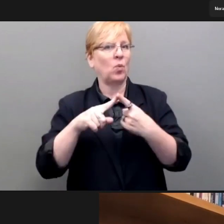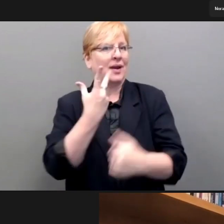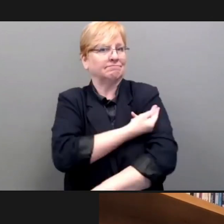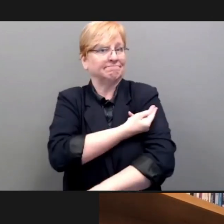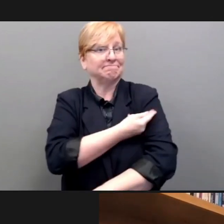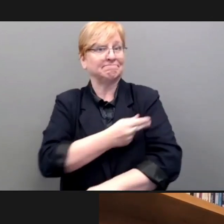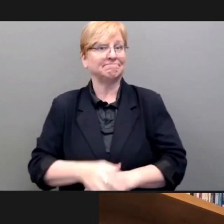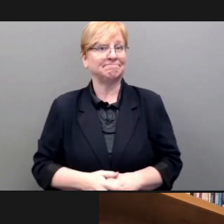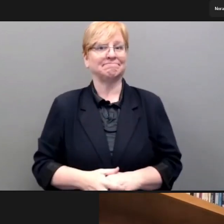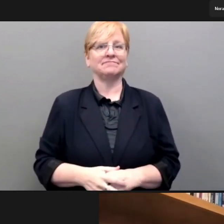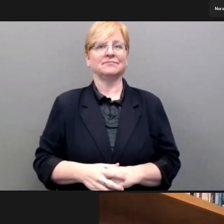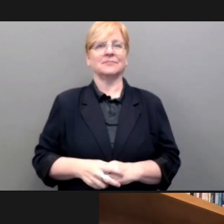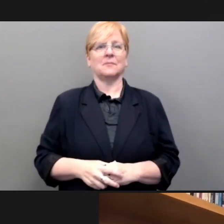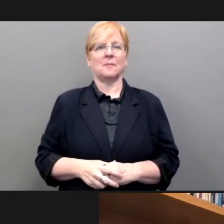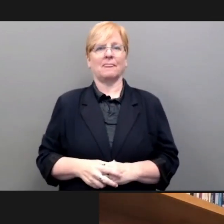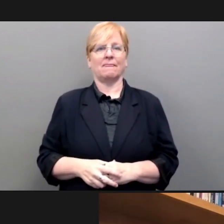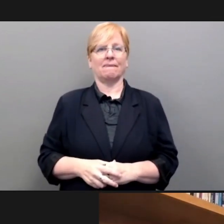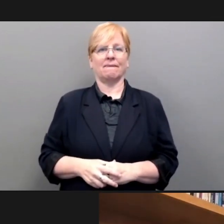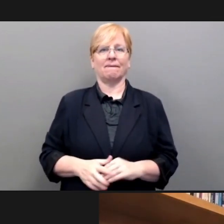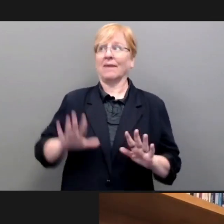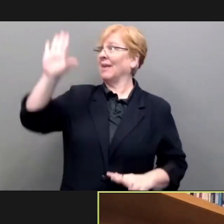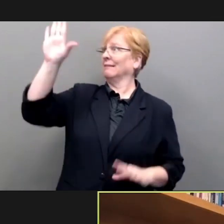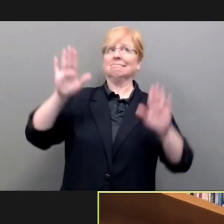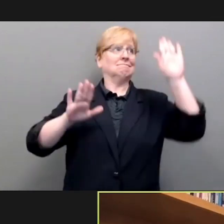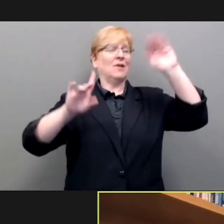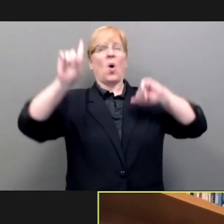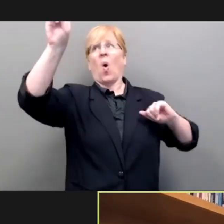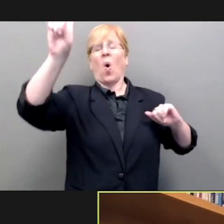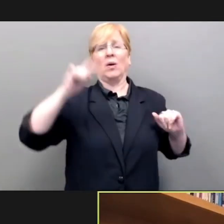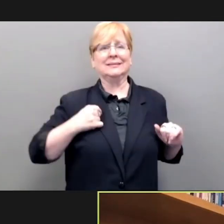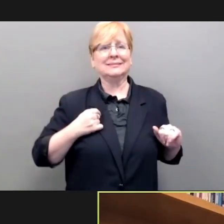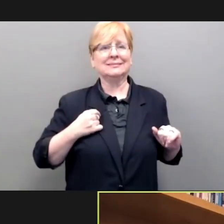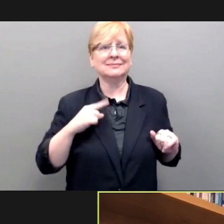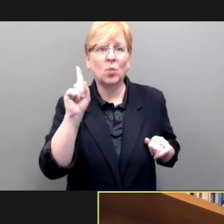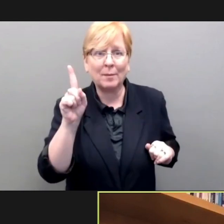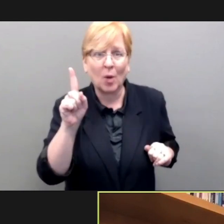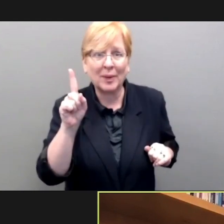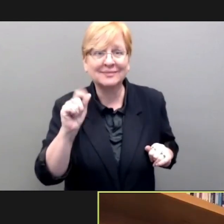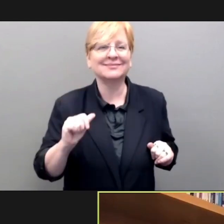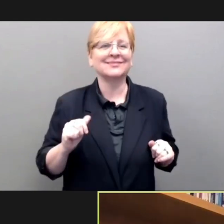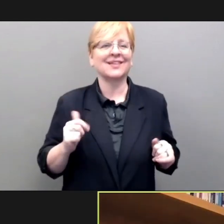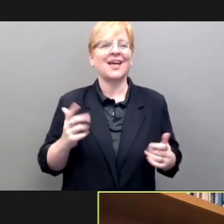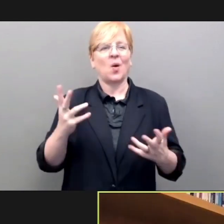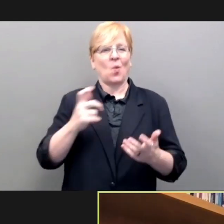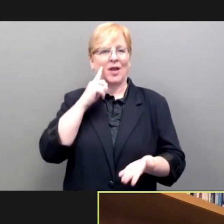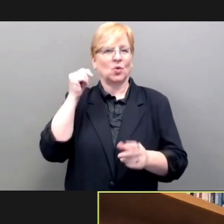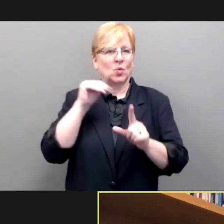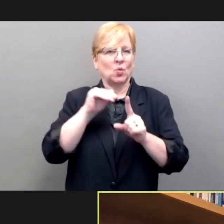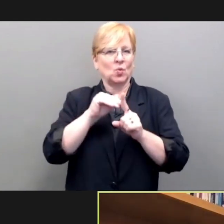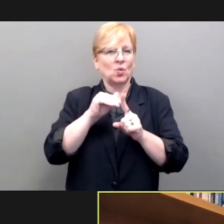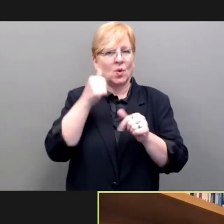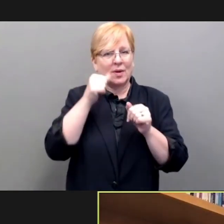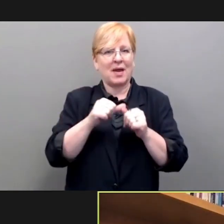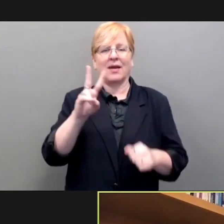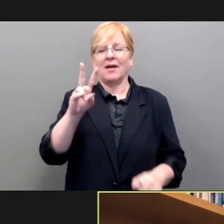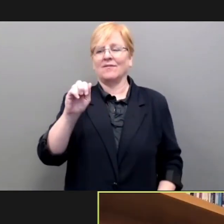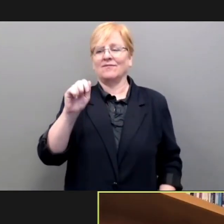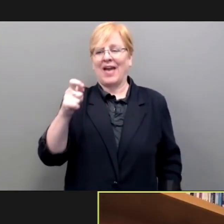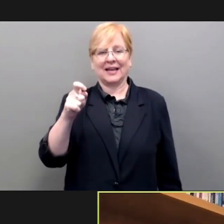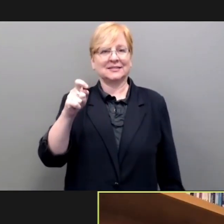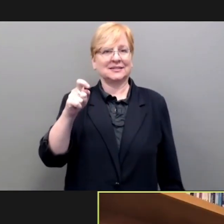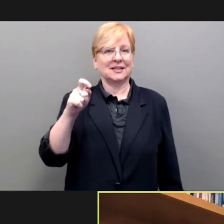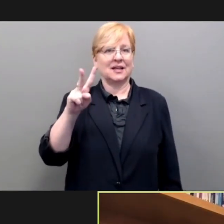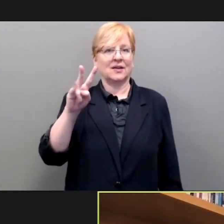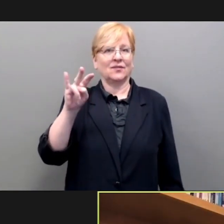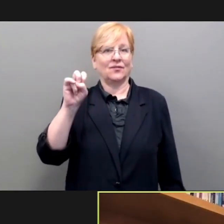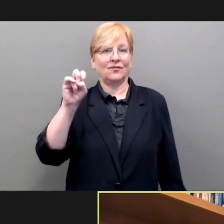Thank you. Oh, Dr. Grace? Just really, really quickly, a reminder that vaxviewNM.org is a